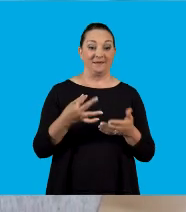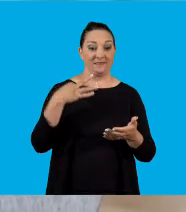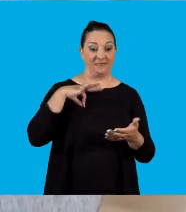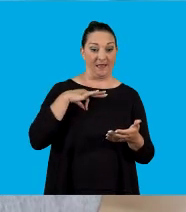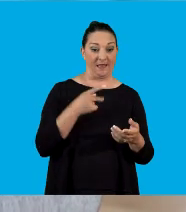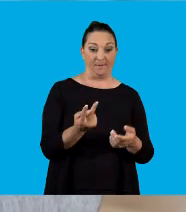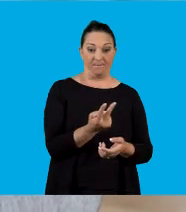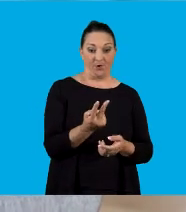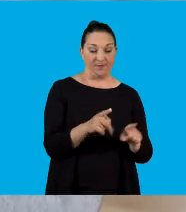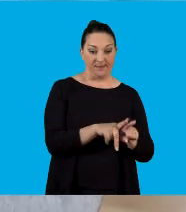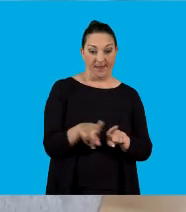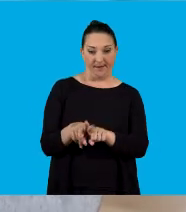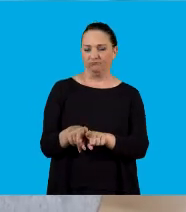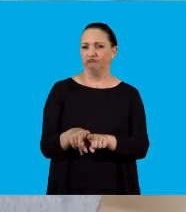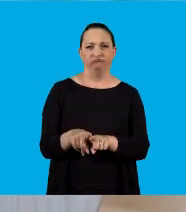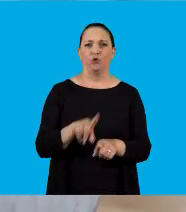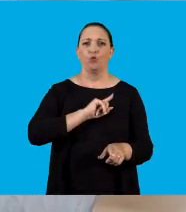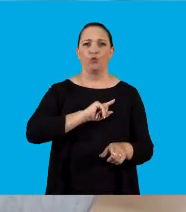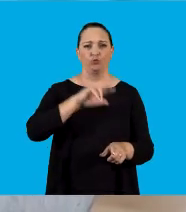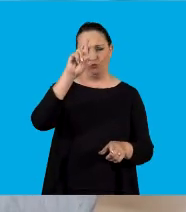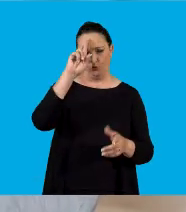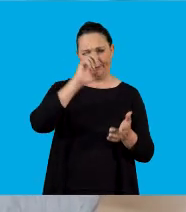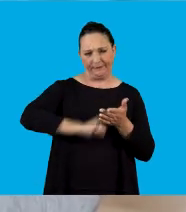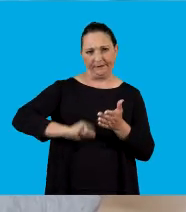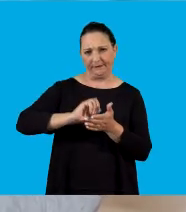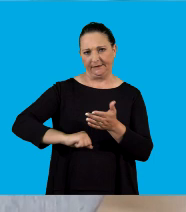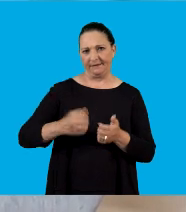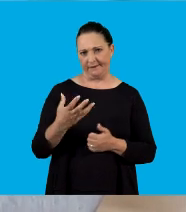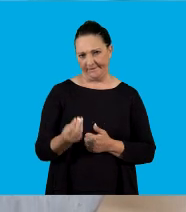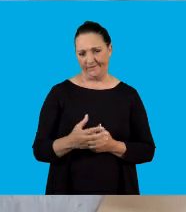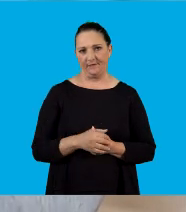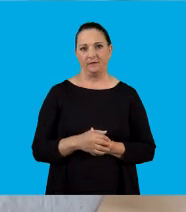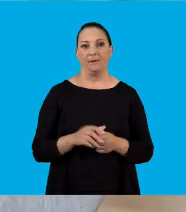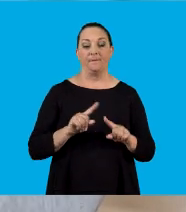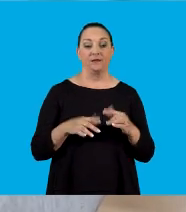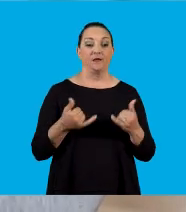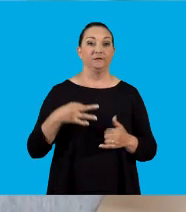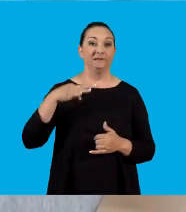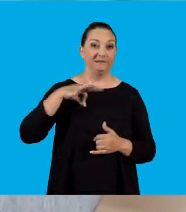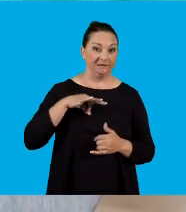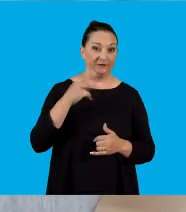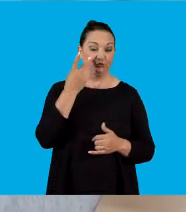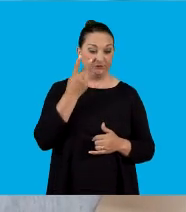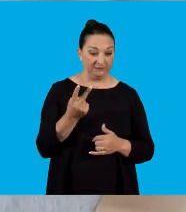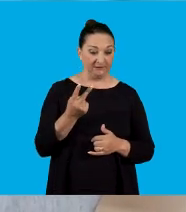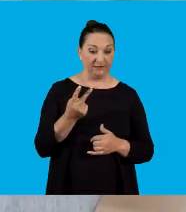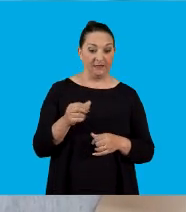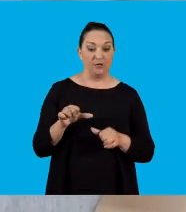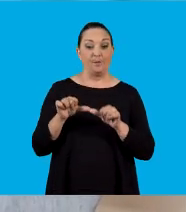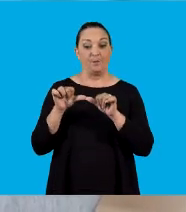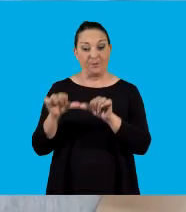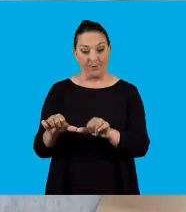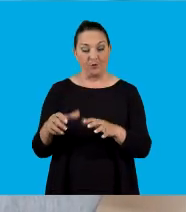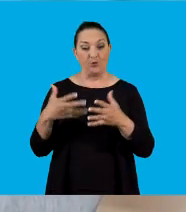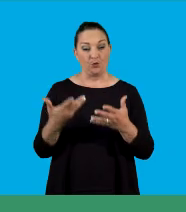the benefits maybe, are also not the same. So payment of salaries should be based on whether the employee is permanent or employed